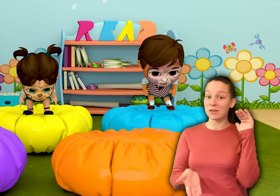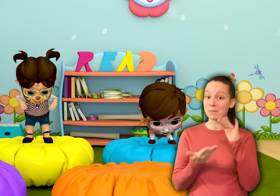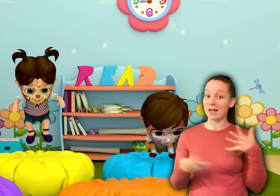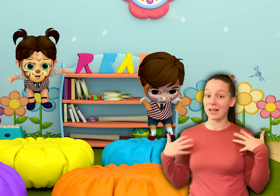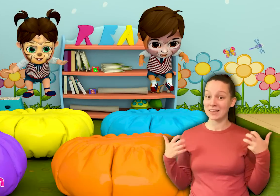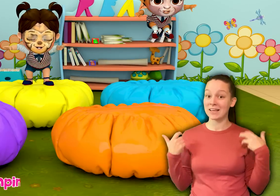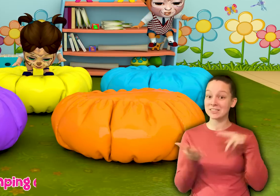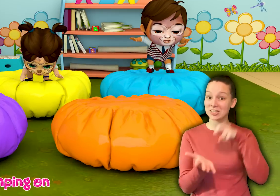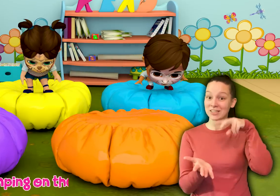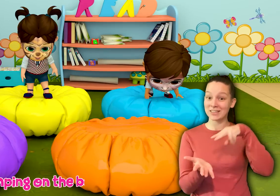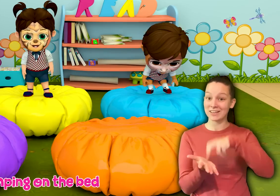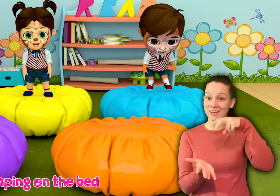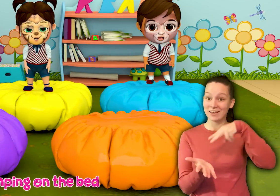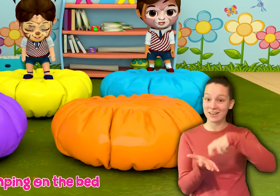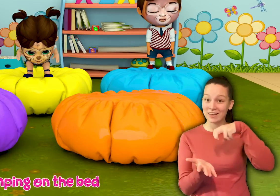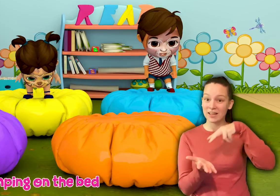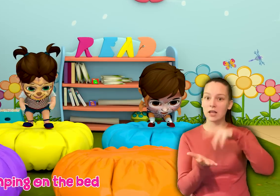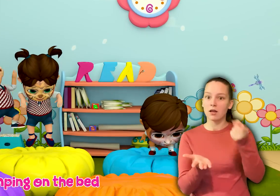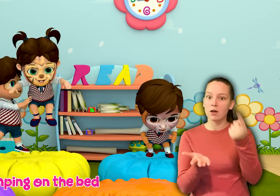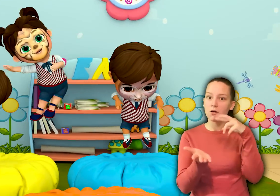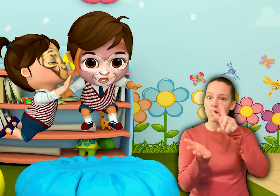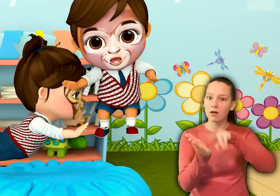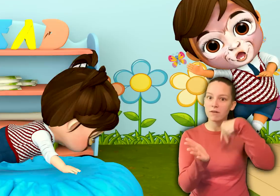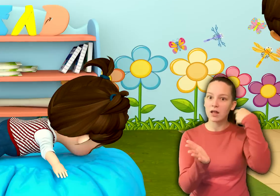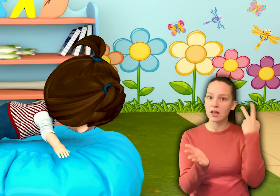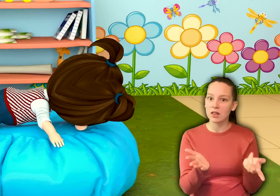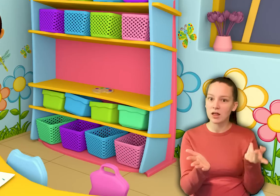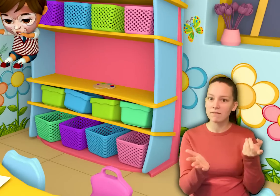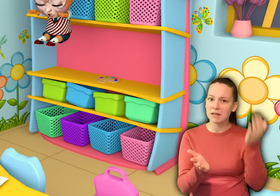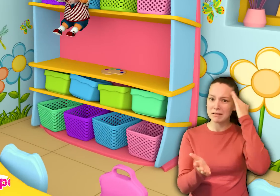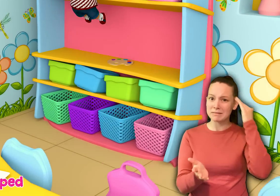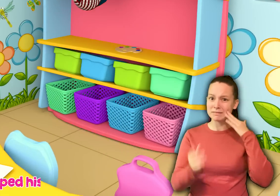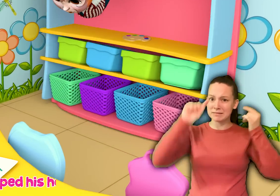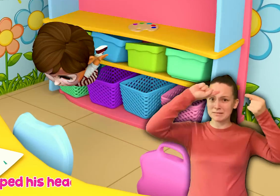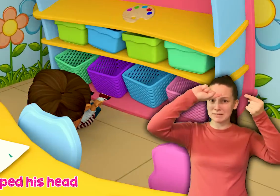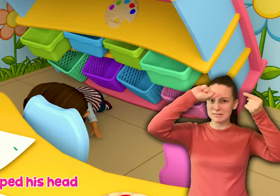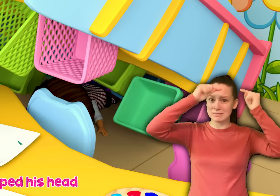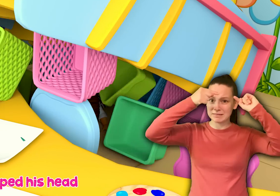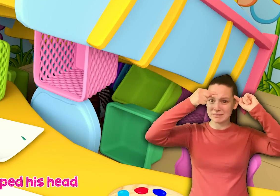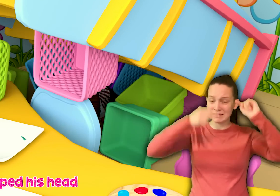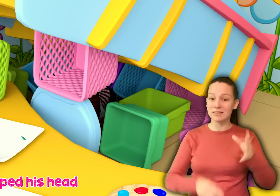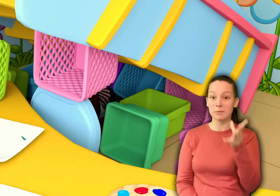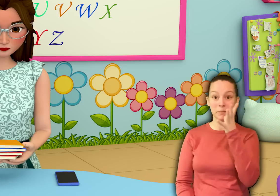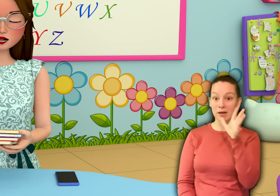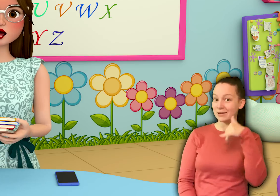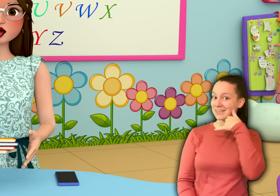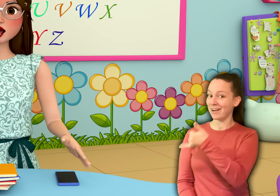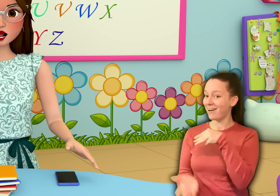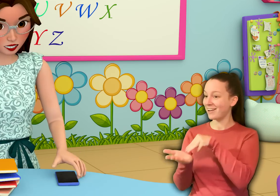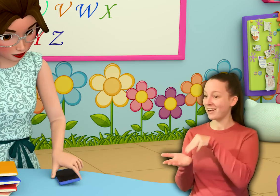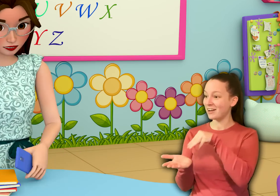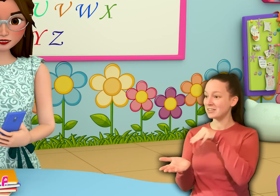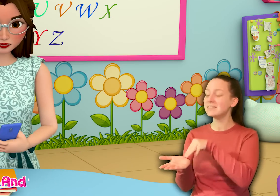three little monkeys jumping on the bed one fell off and bumped his head